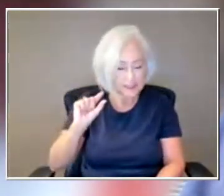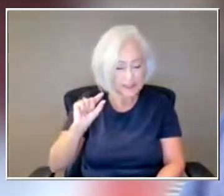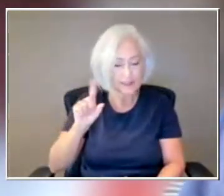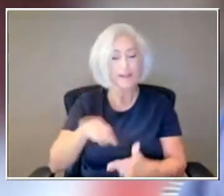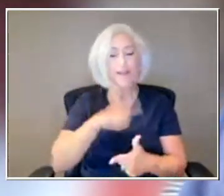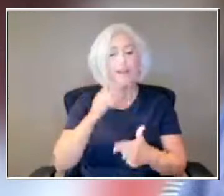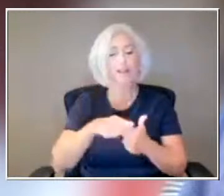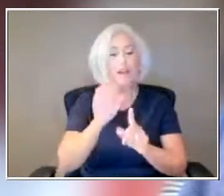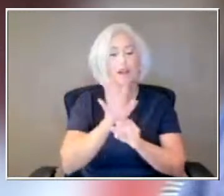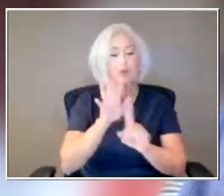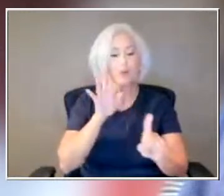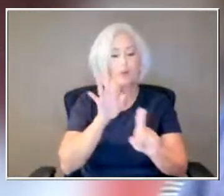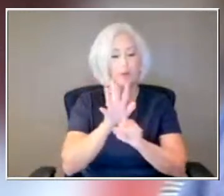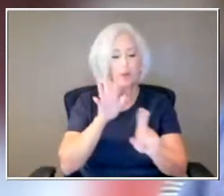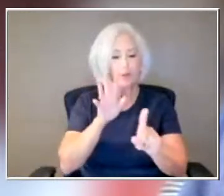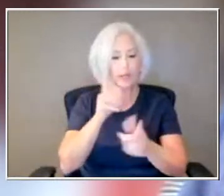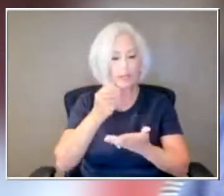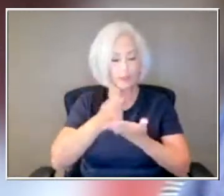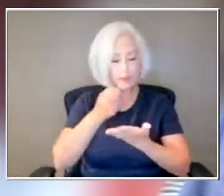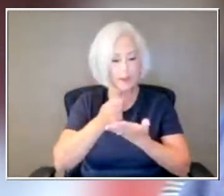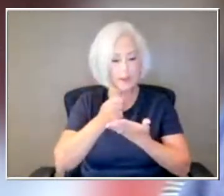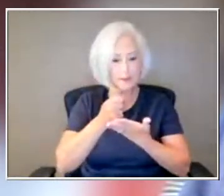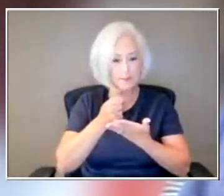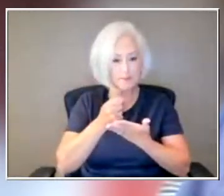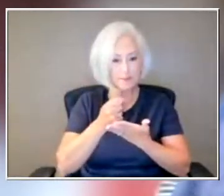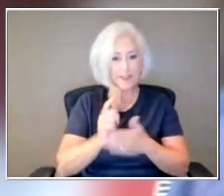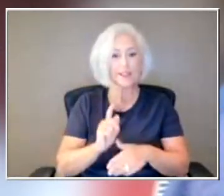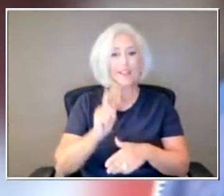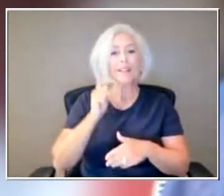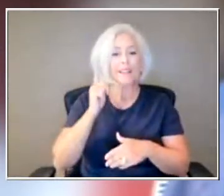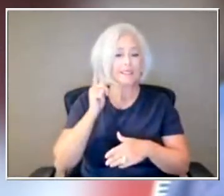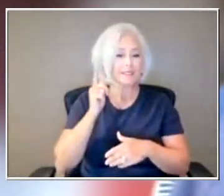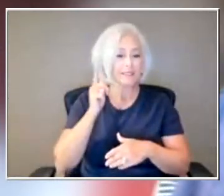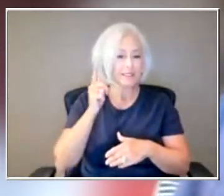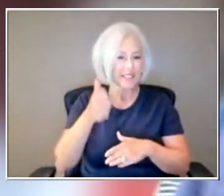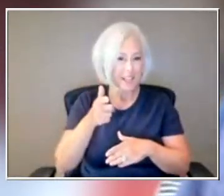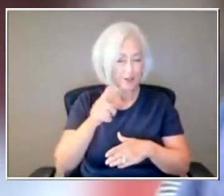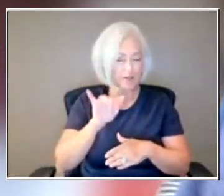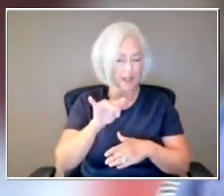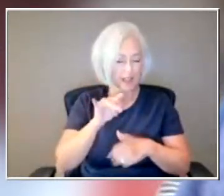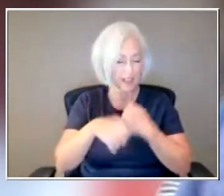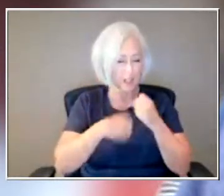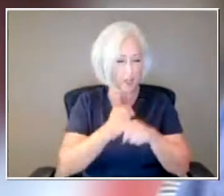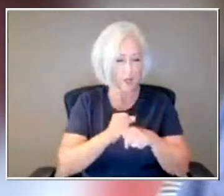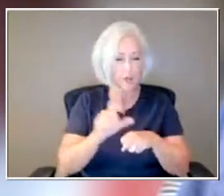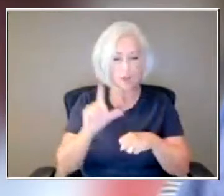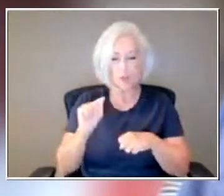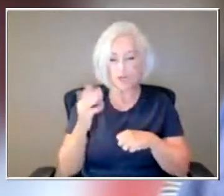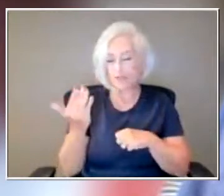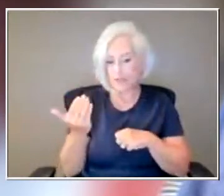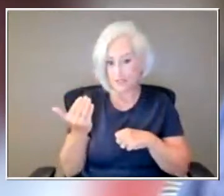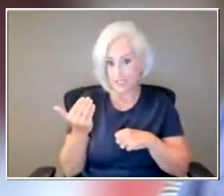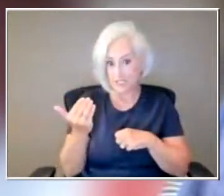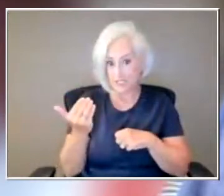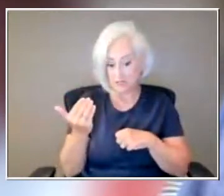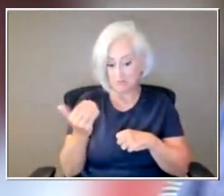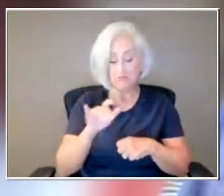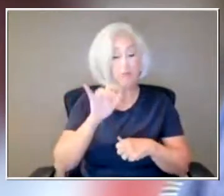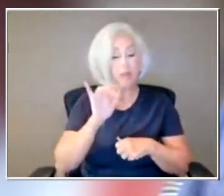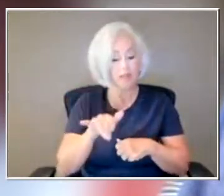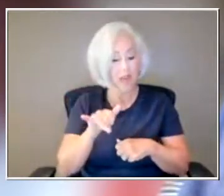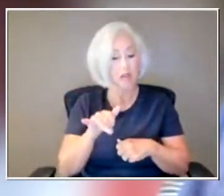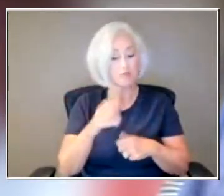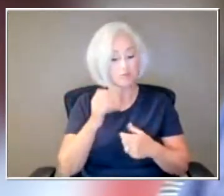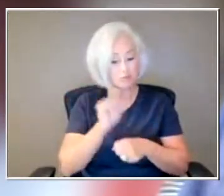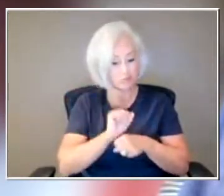treatment. And later in the year, that being, of course, 2015, that worked for a while. Then